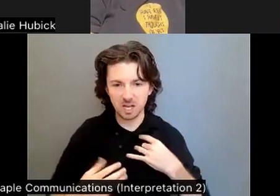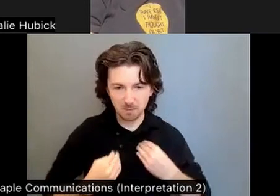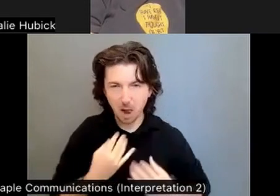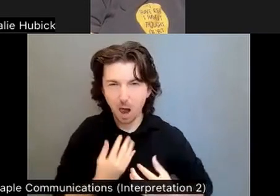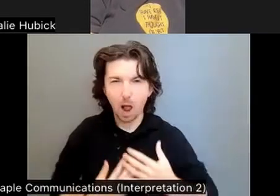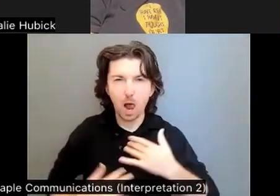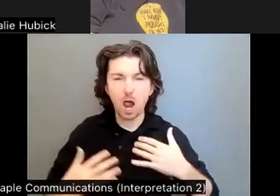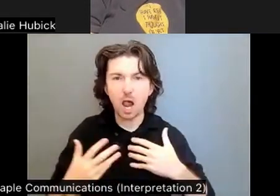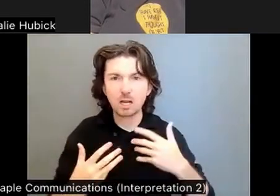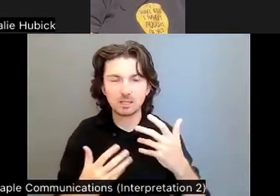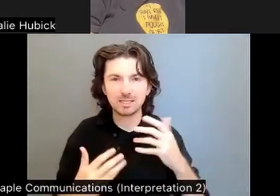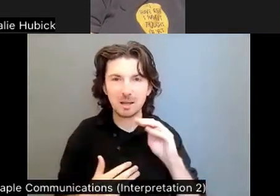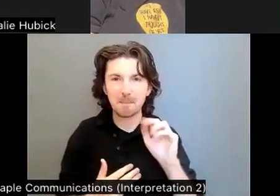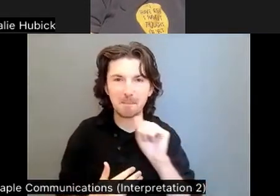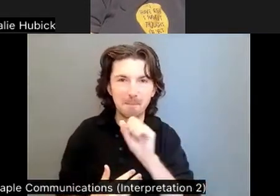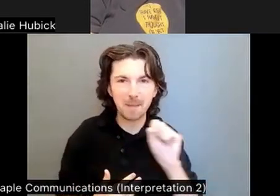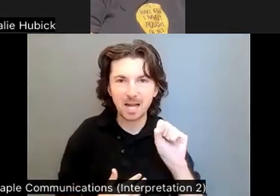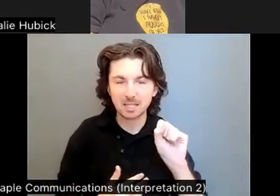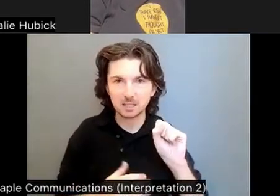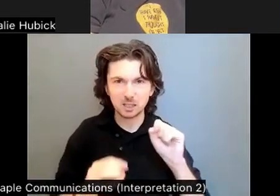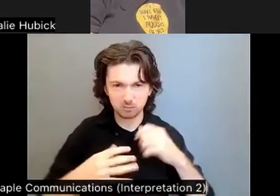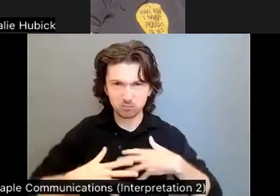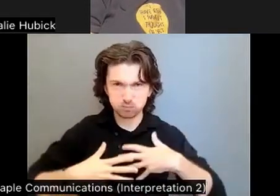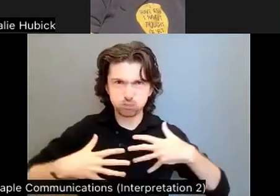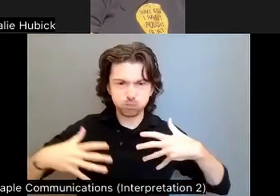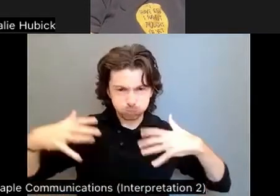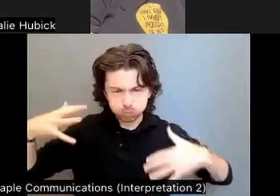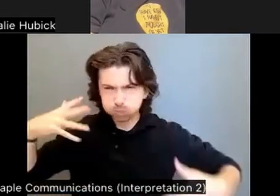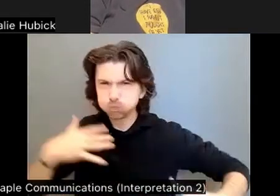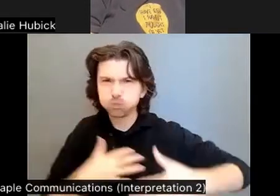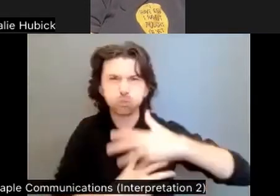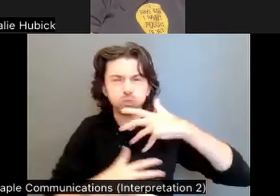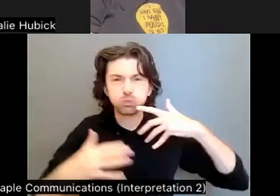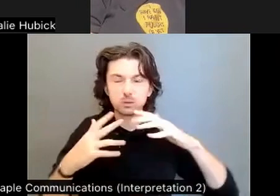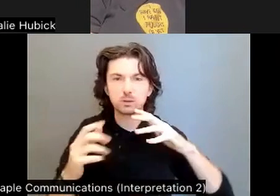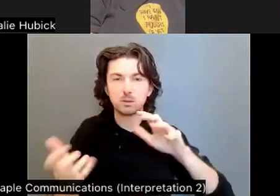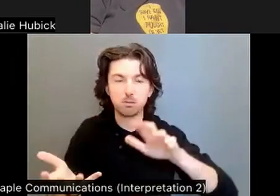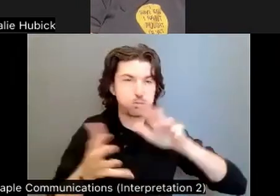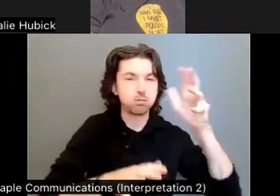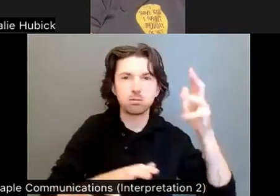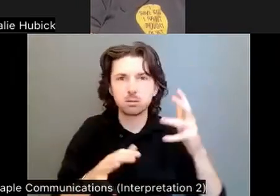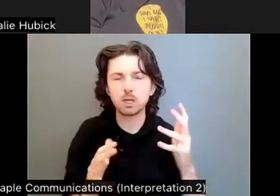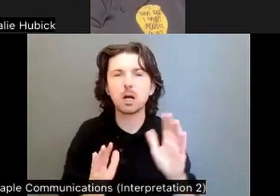mast cell activation, which is at the root of many illnesses.